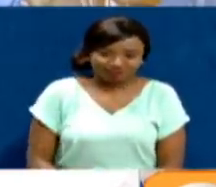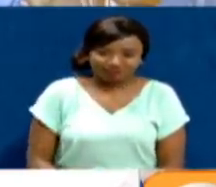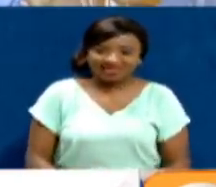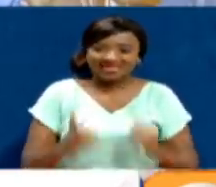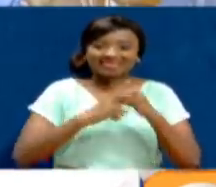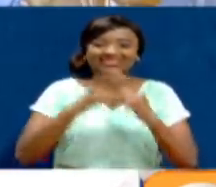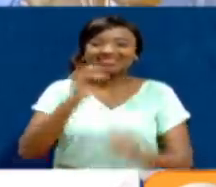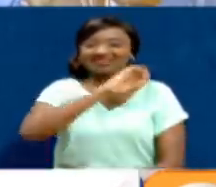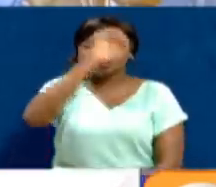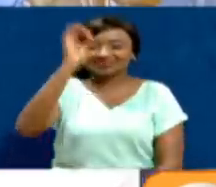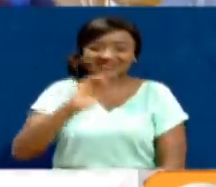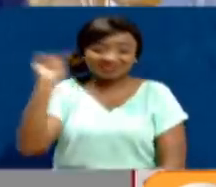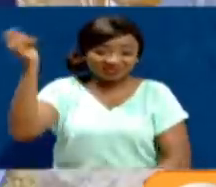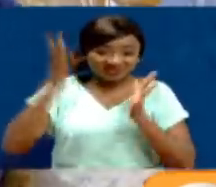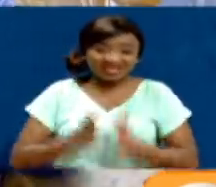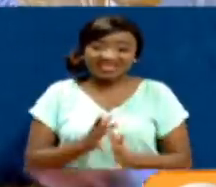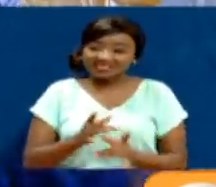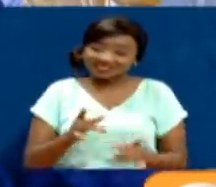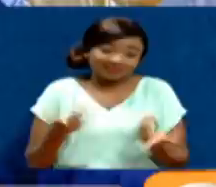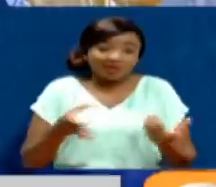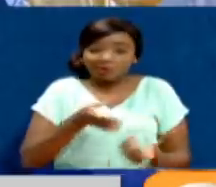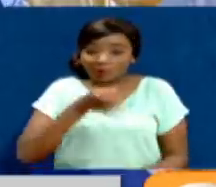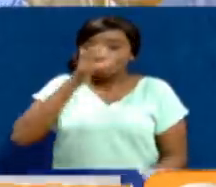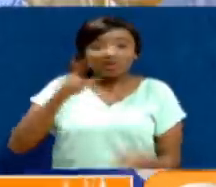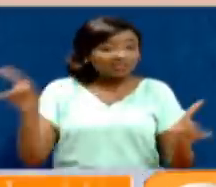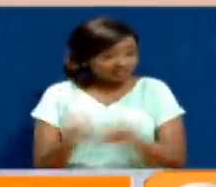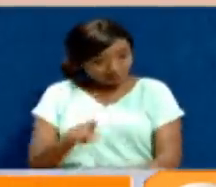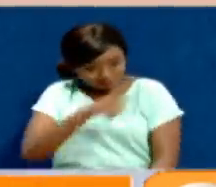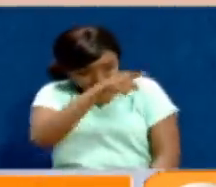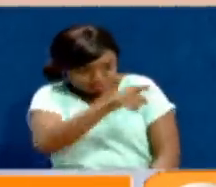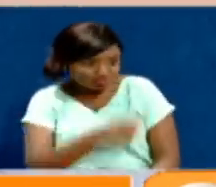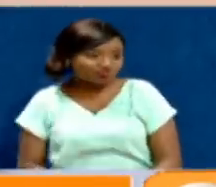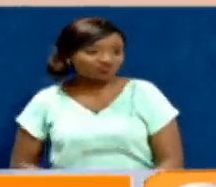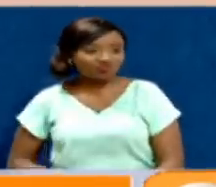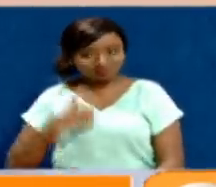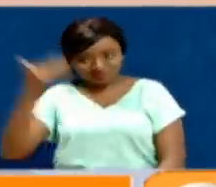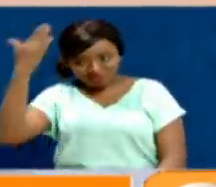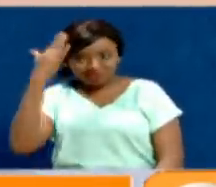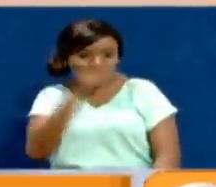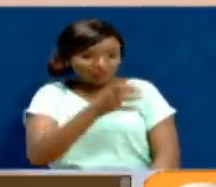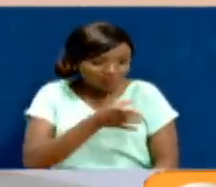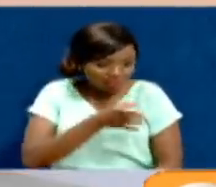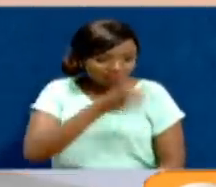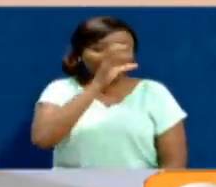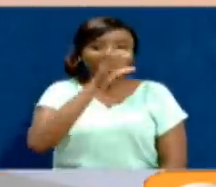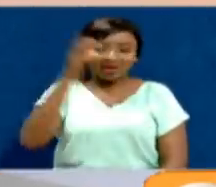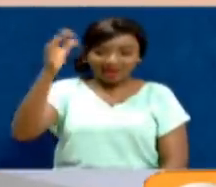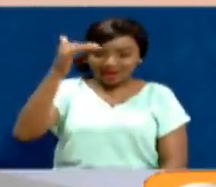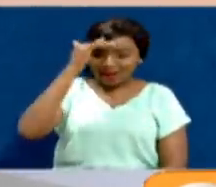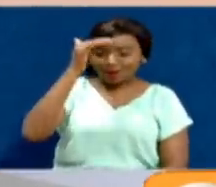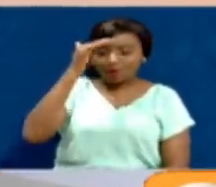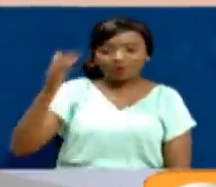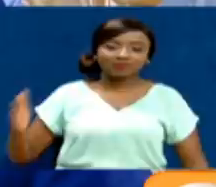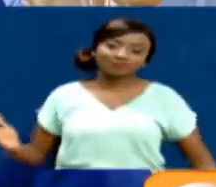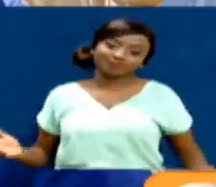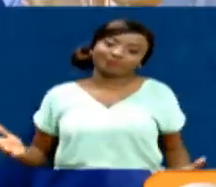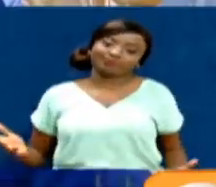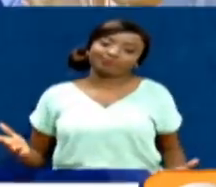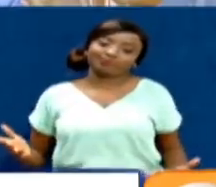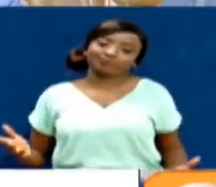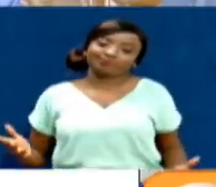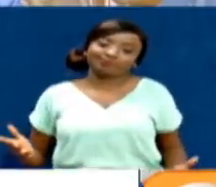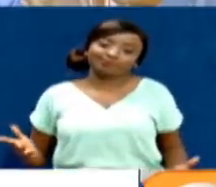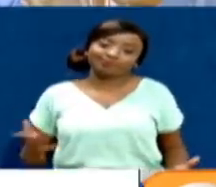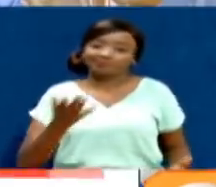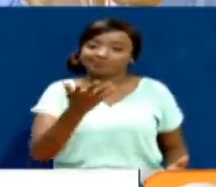of Kenyans take alcohol, including yourself. Jeff, I'm very sure you take alcohol. So, you know, I like telling Kenyans